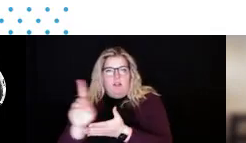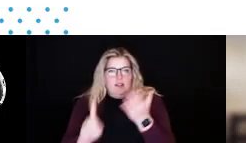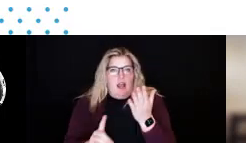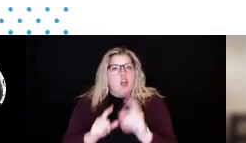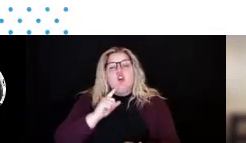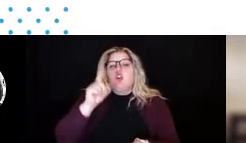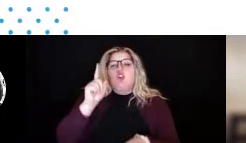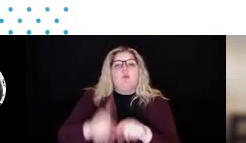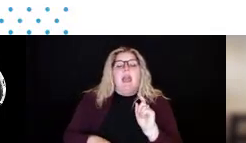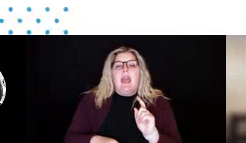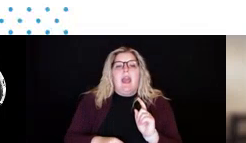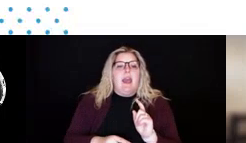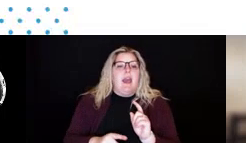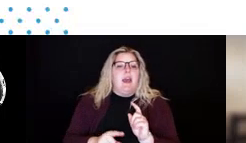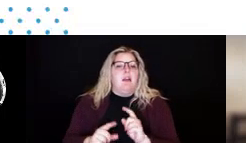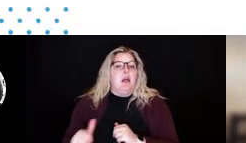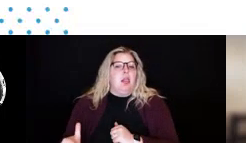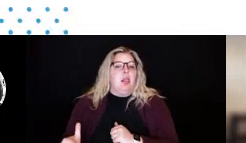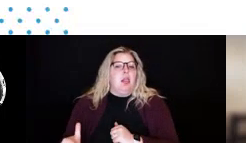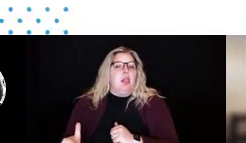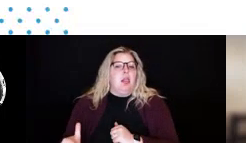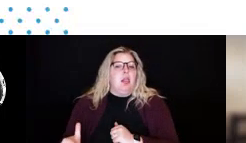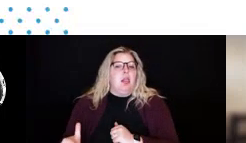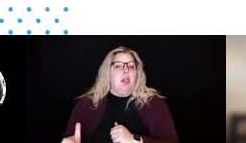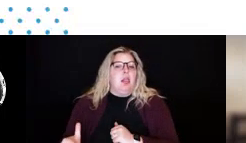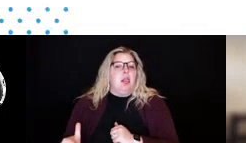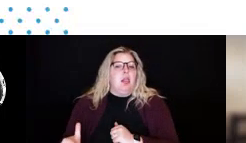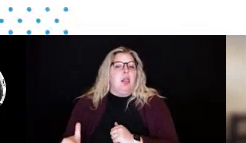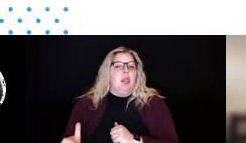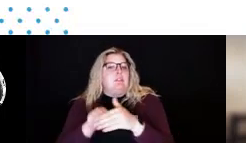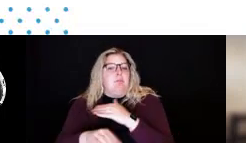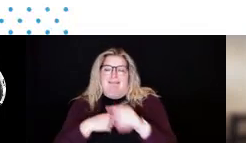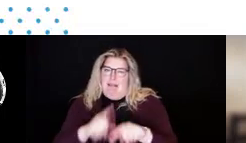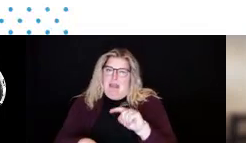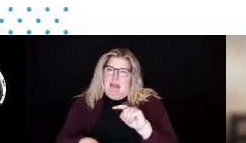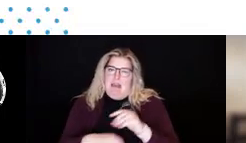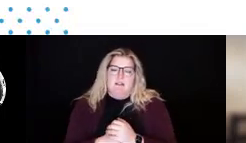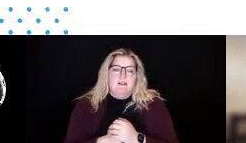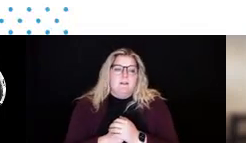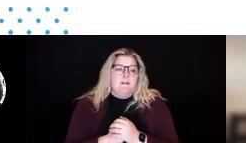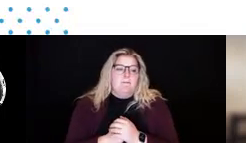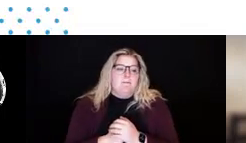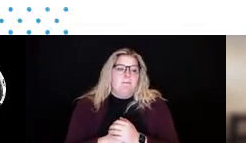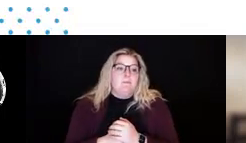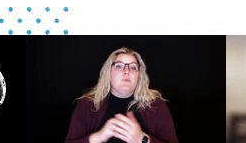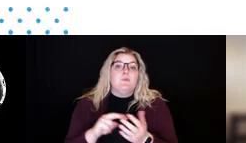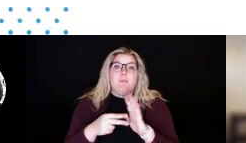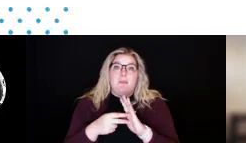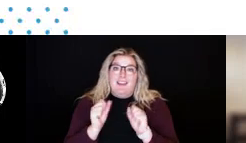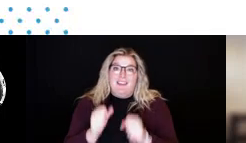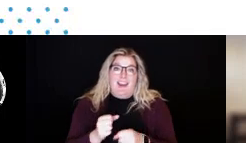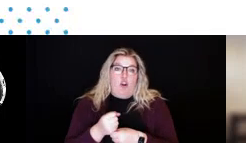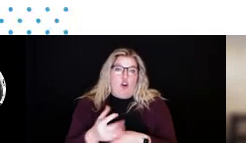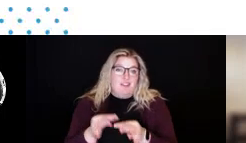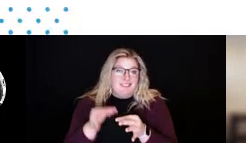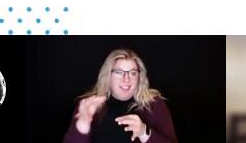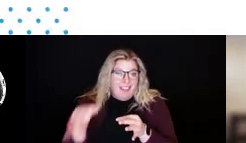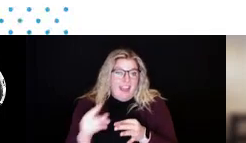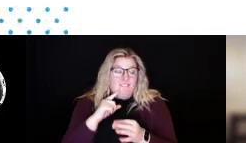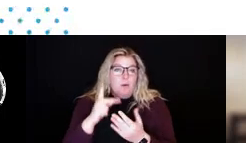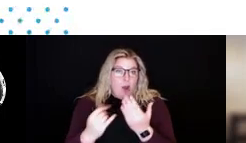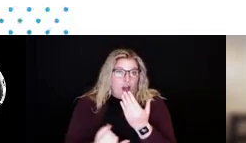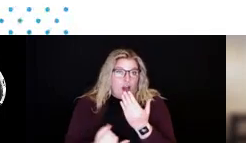addressed on the back end. And so that can create project delays because you have